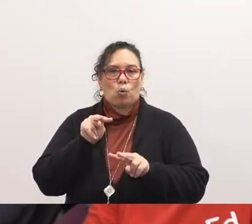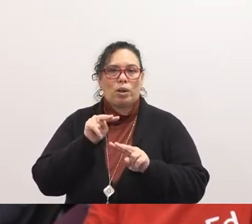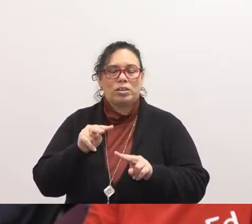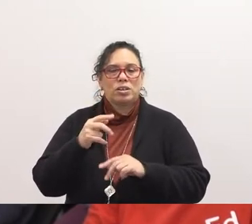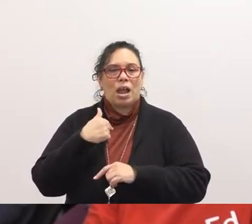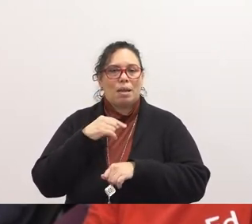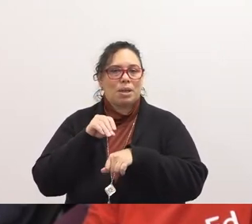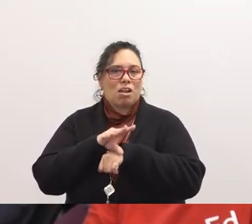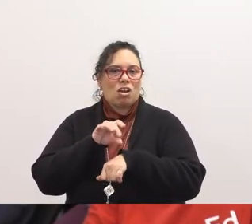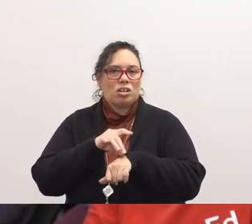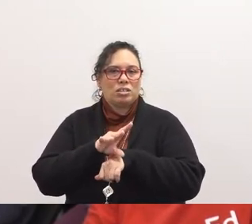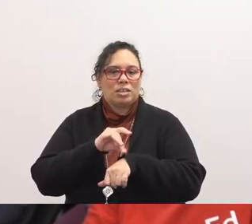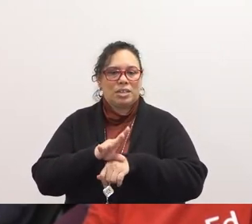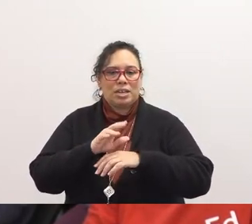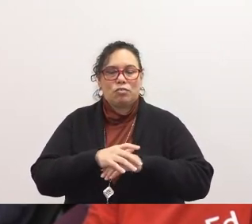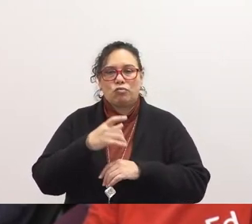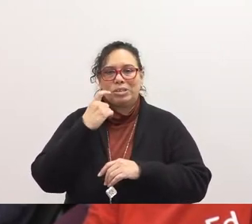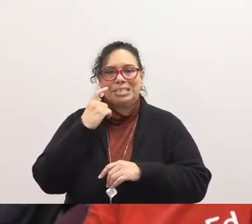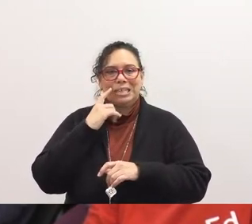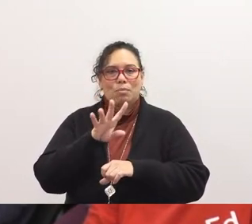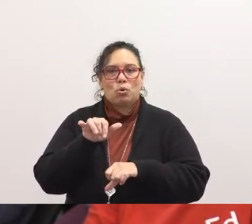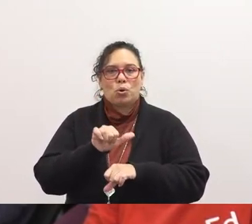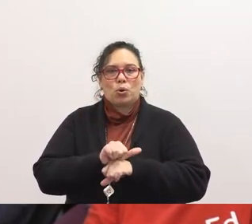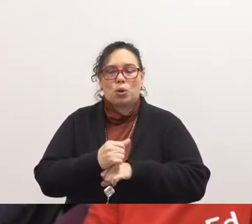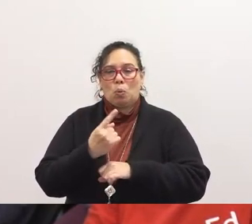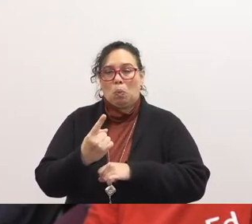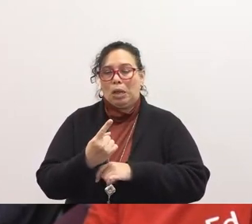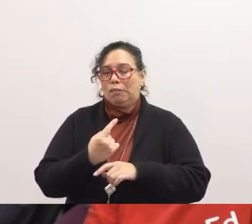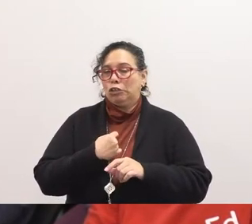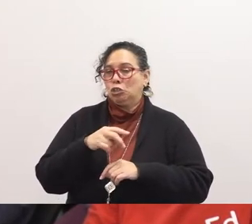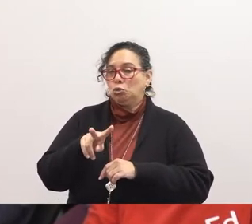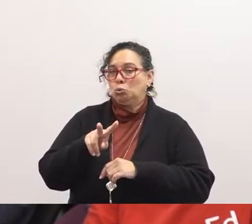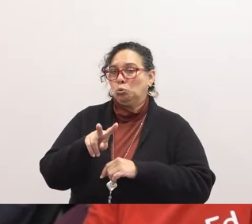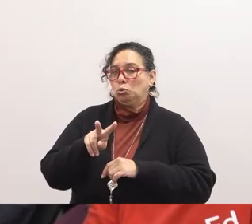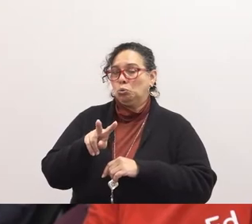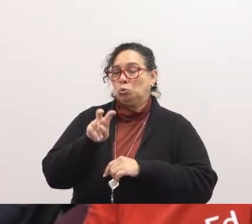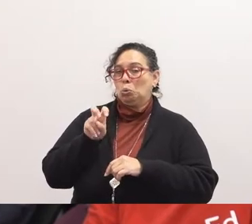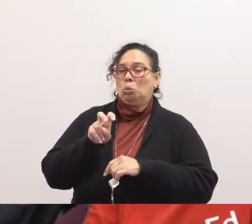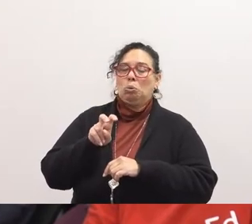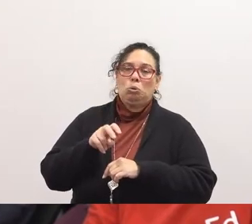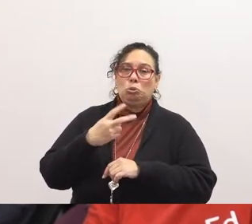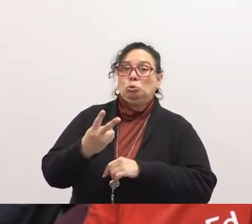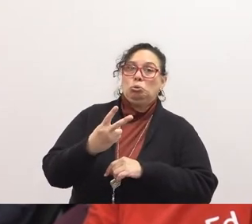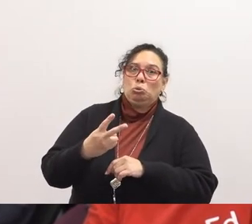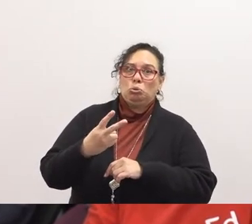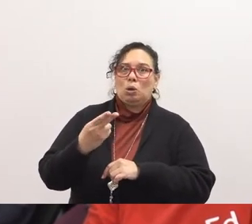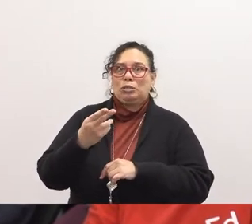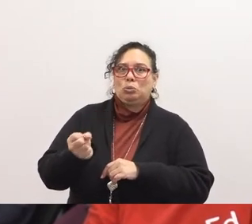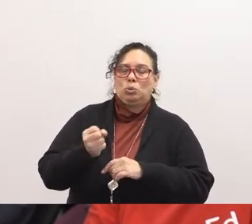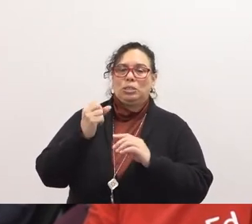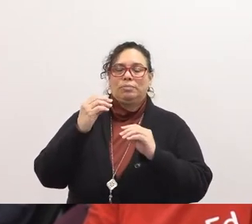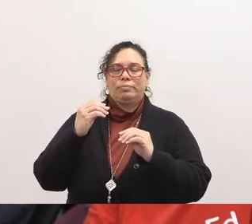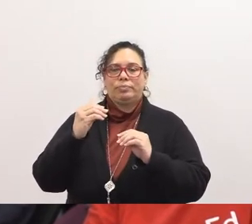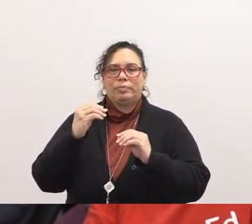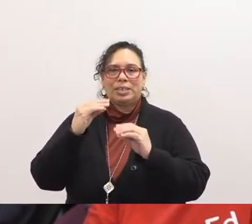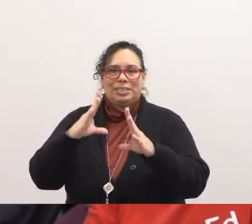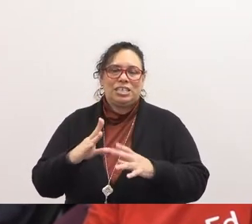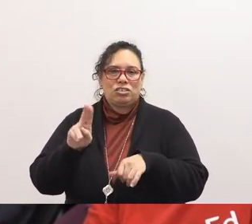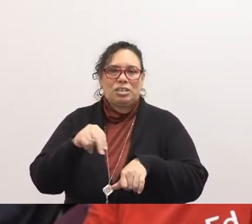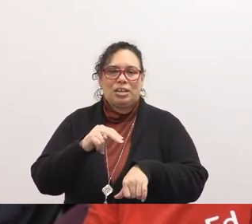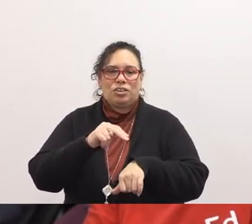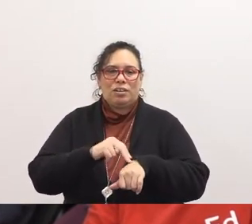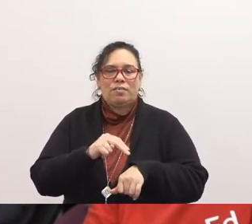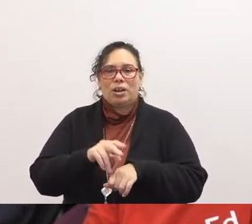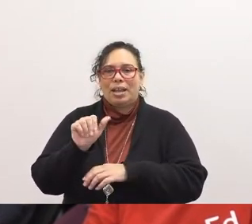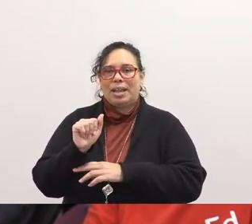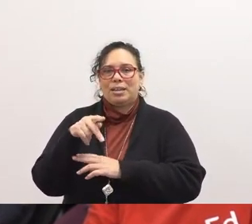and Science Initiative. I have recently been appointed as one of only two high school teachers nationally who are on the Curriculum Development Committee for AP Environmental Science for College